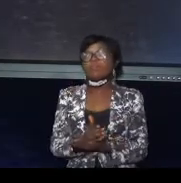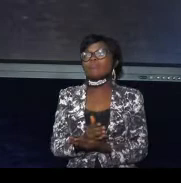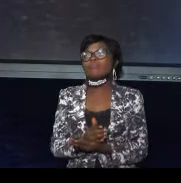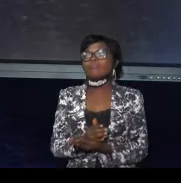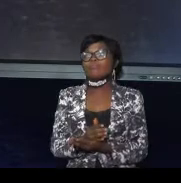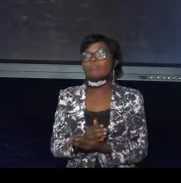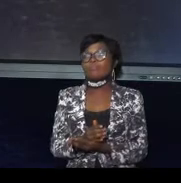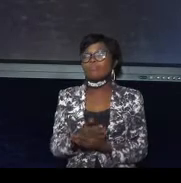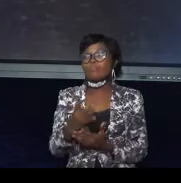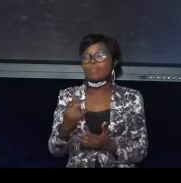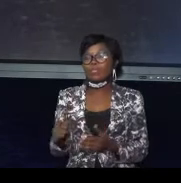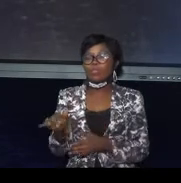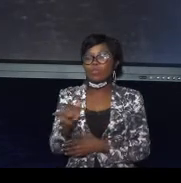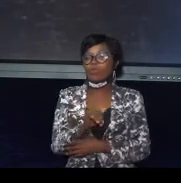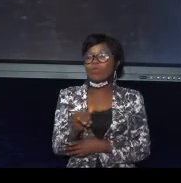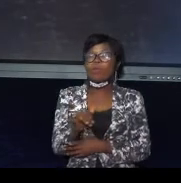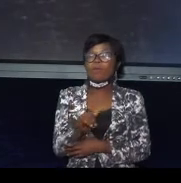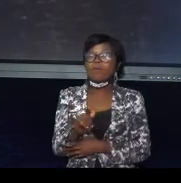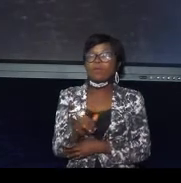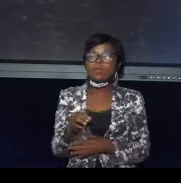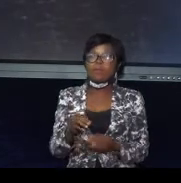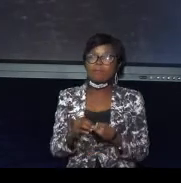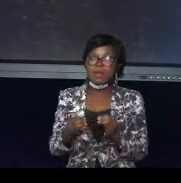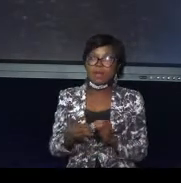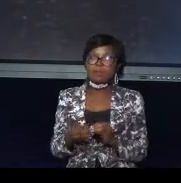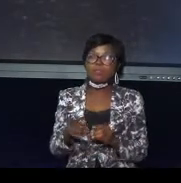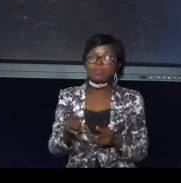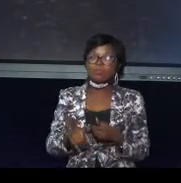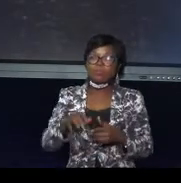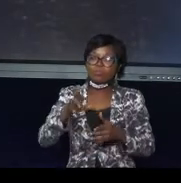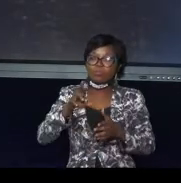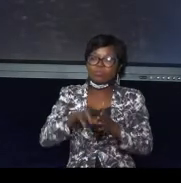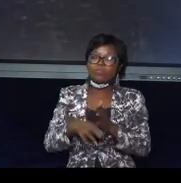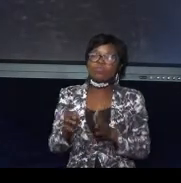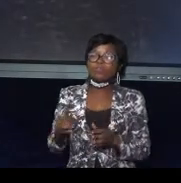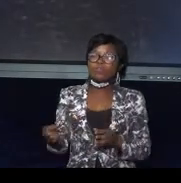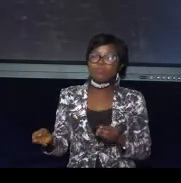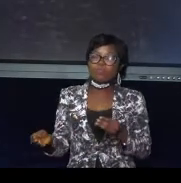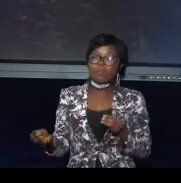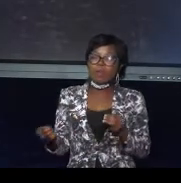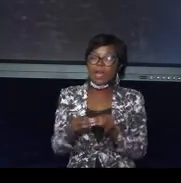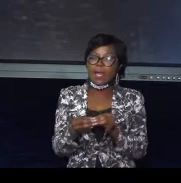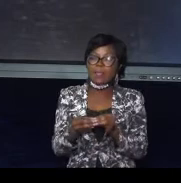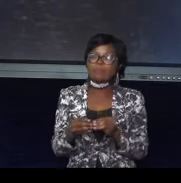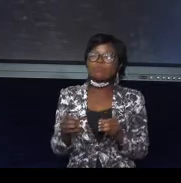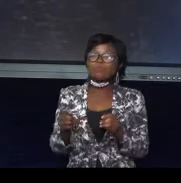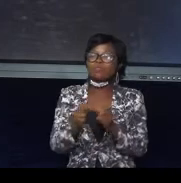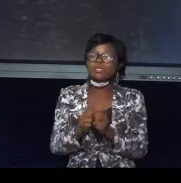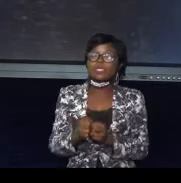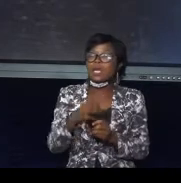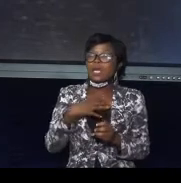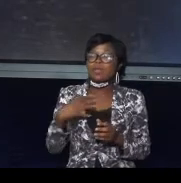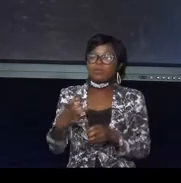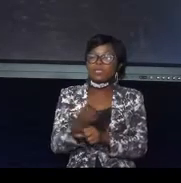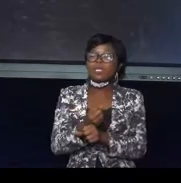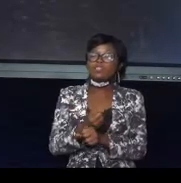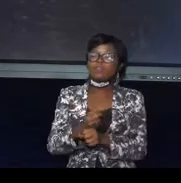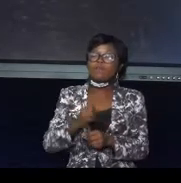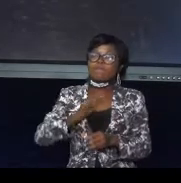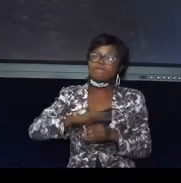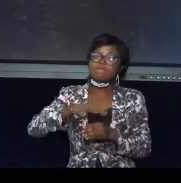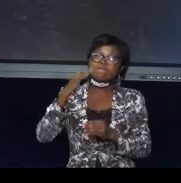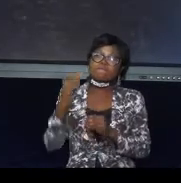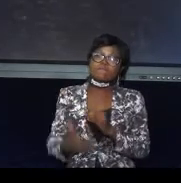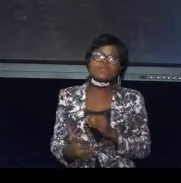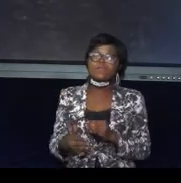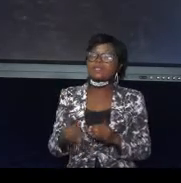terms. Then, the common factors that you have used to reduce them, you multiply them together and you get your highest common factor.